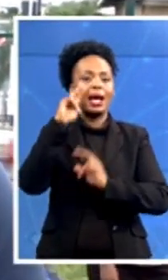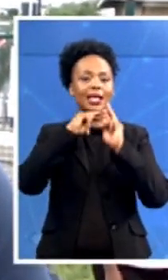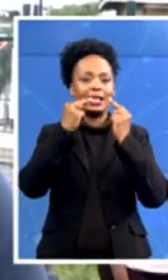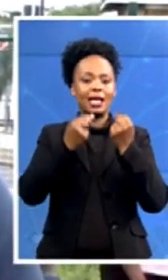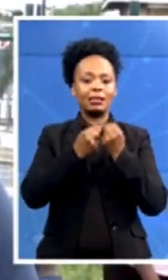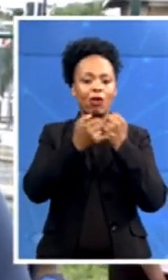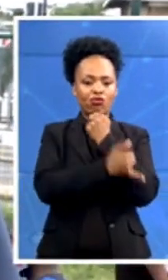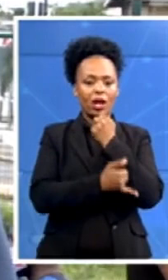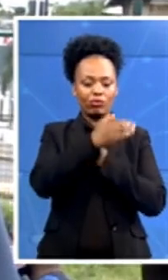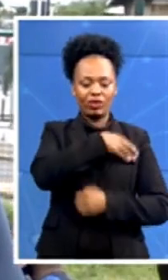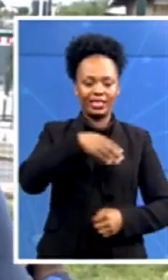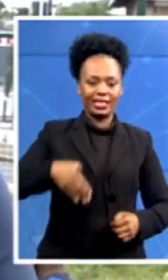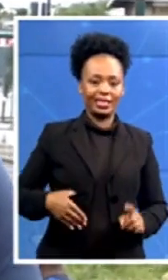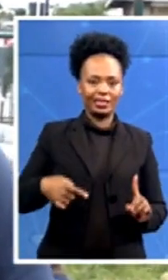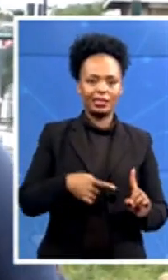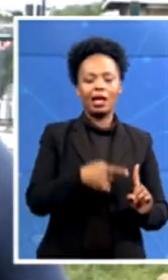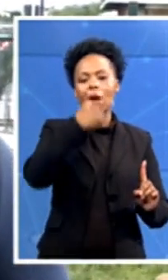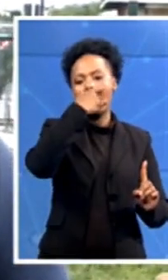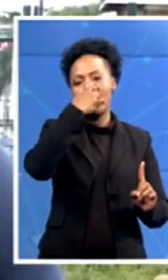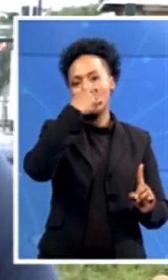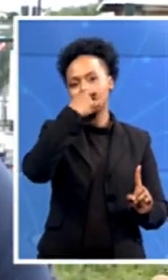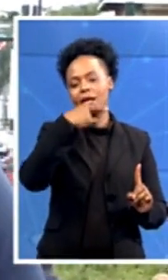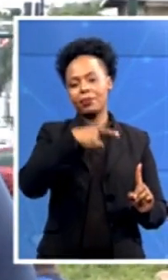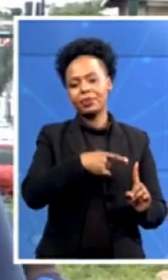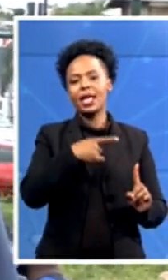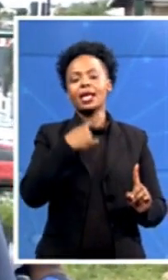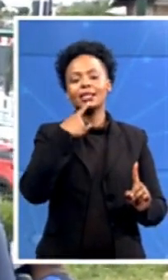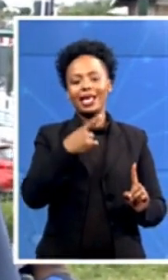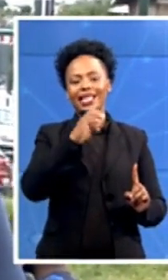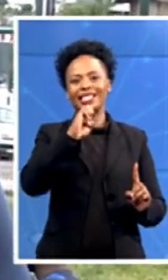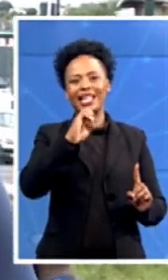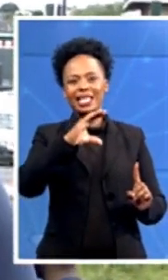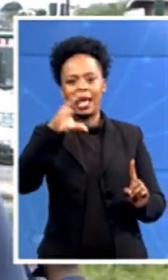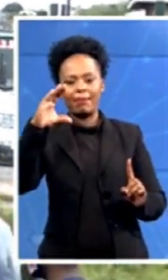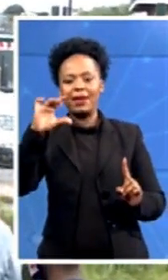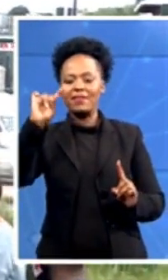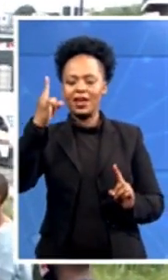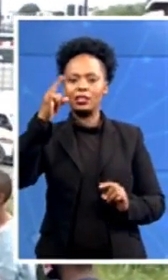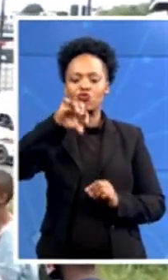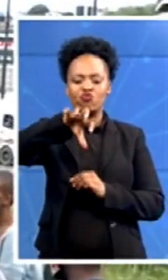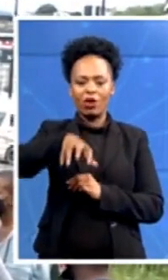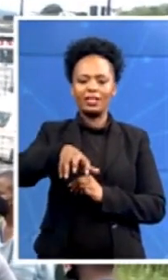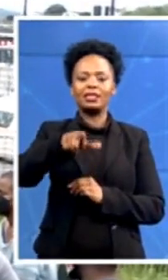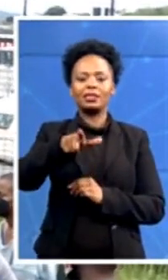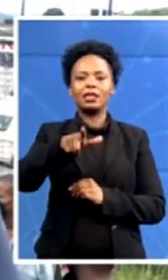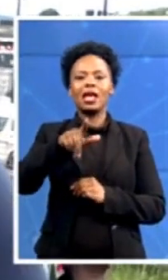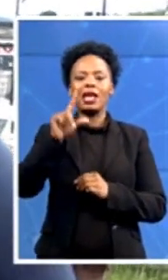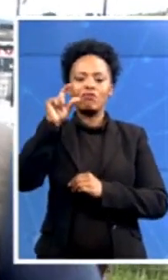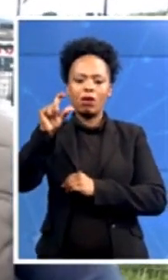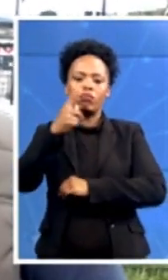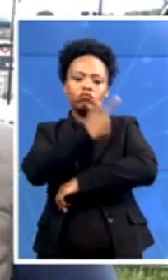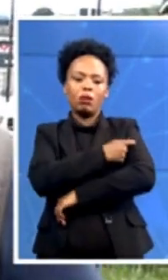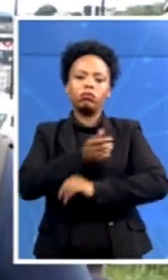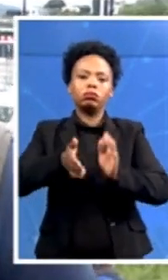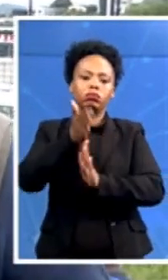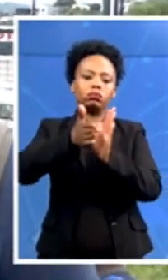Eastern Cape is the first province that is leading when it comes to vaccination. We'll just get from Dr. Joe